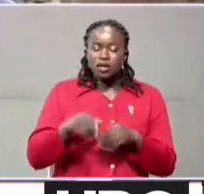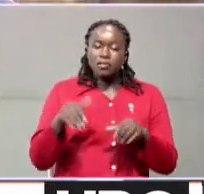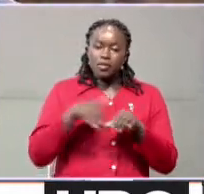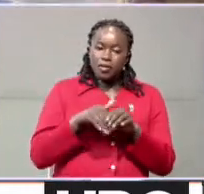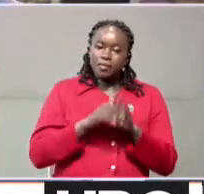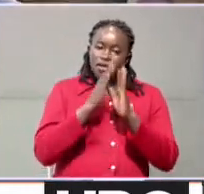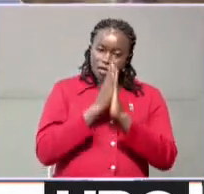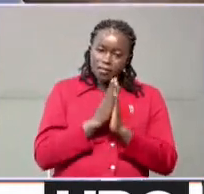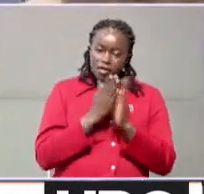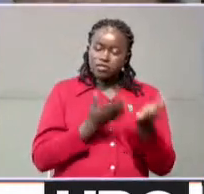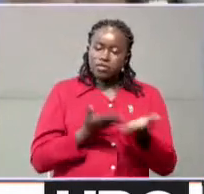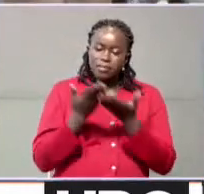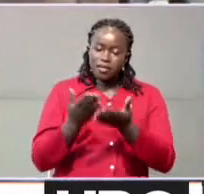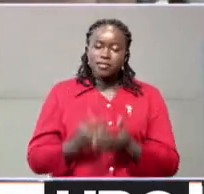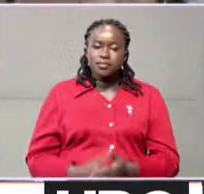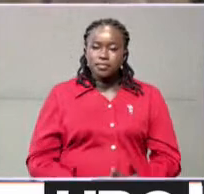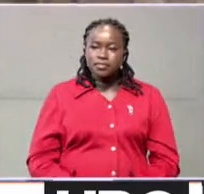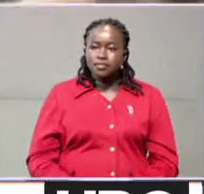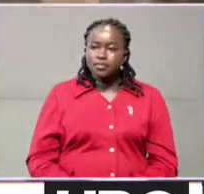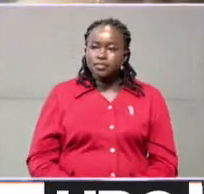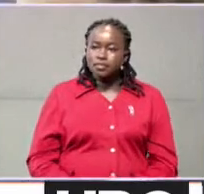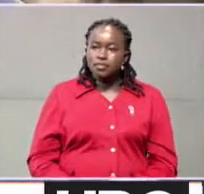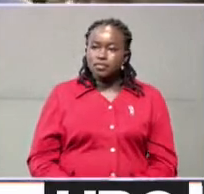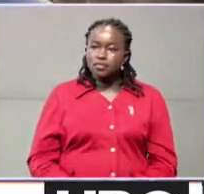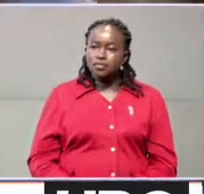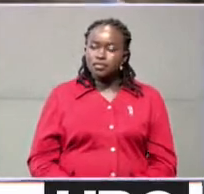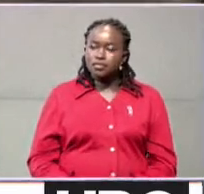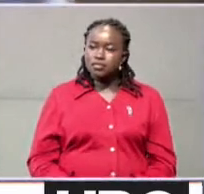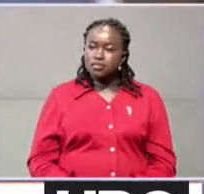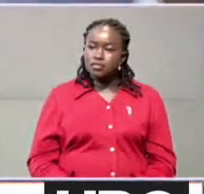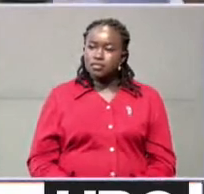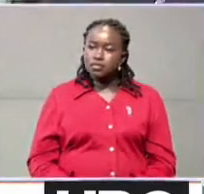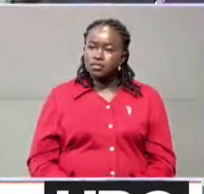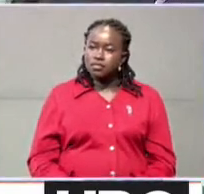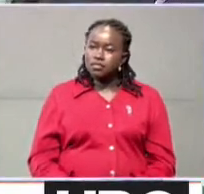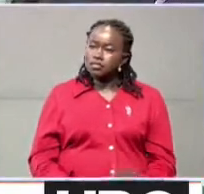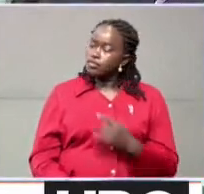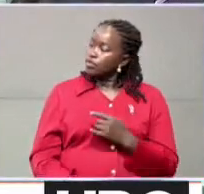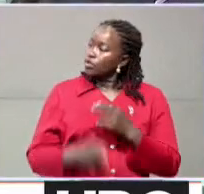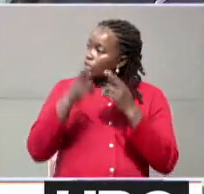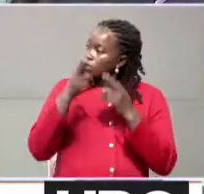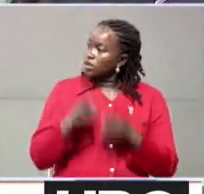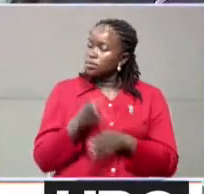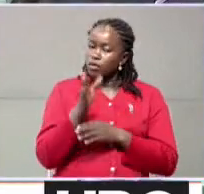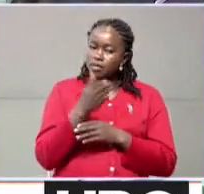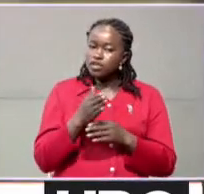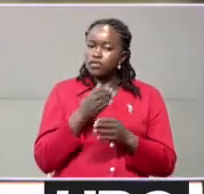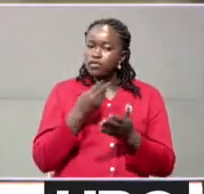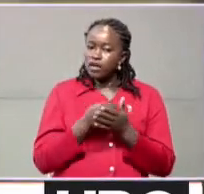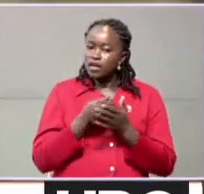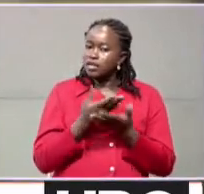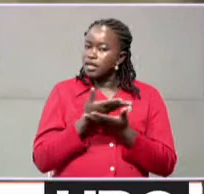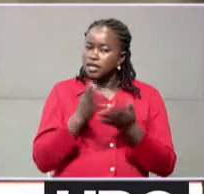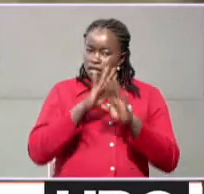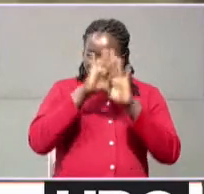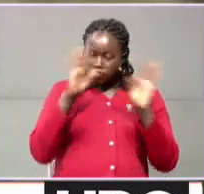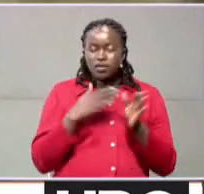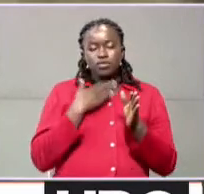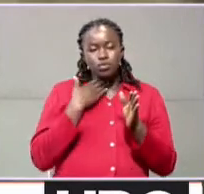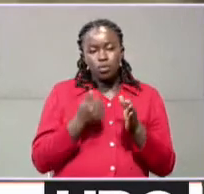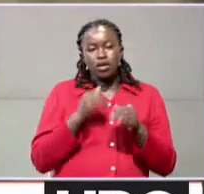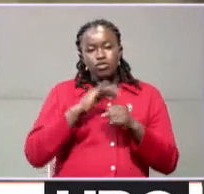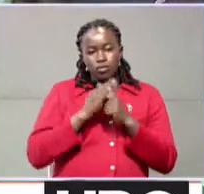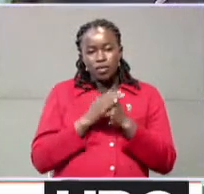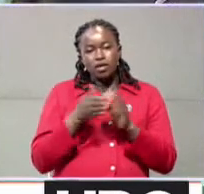submit thank you thank you honor minister finance is there any clarification wanted first make to guide